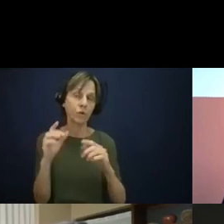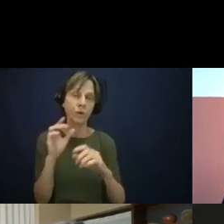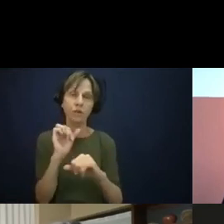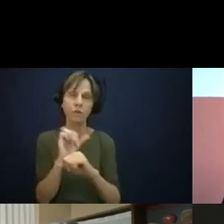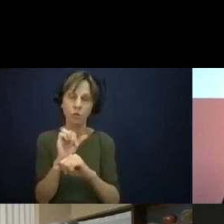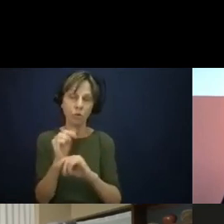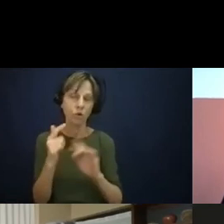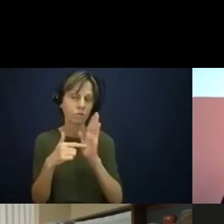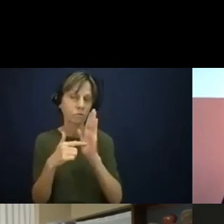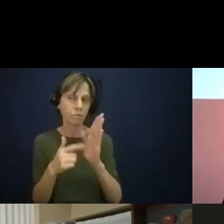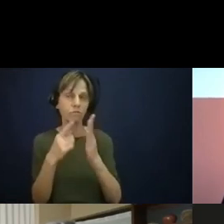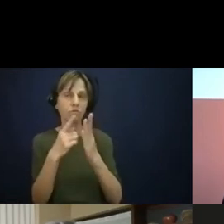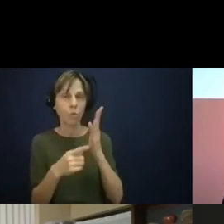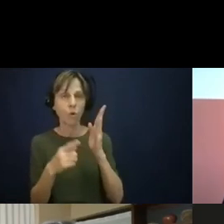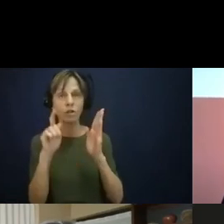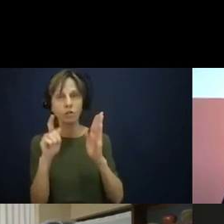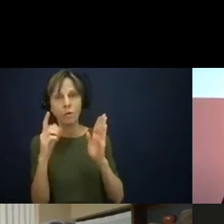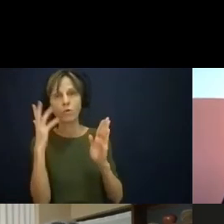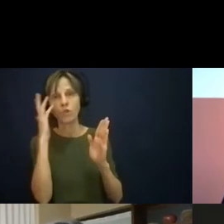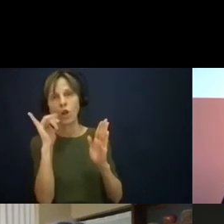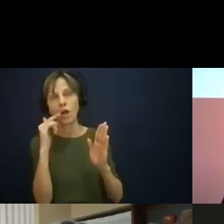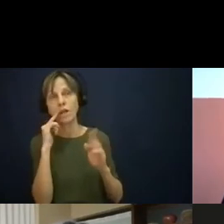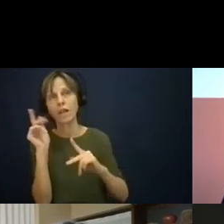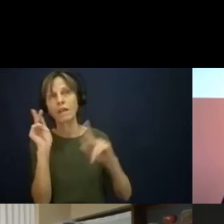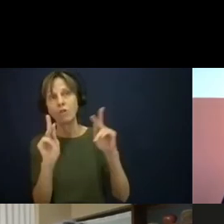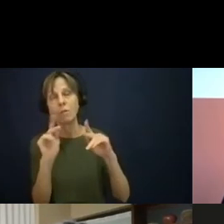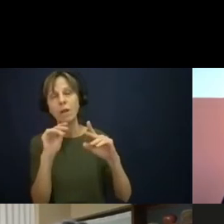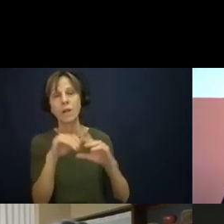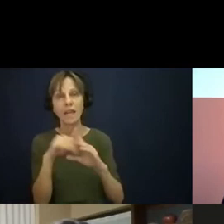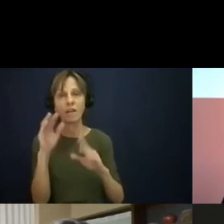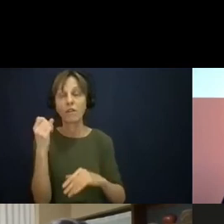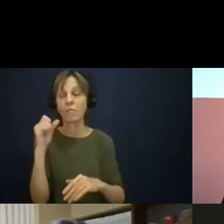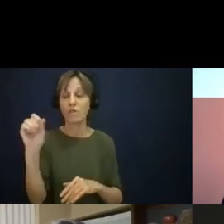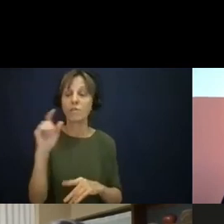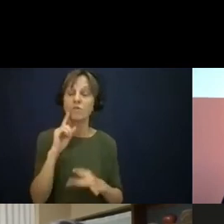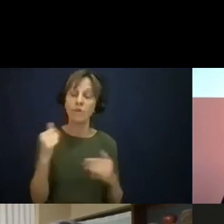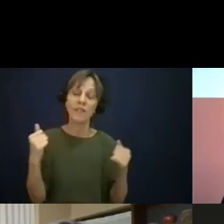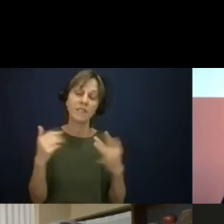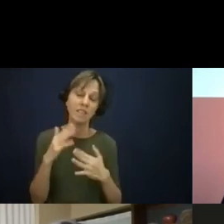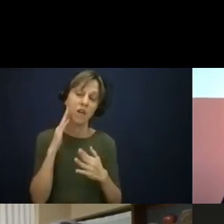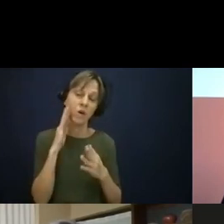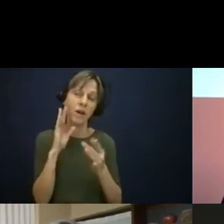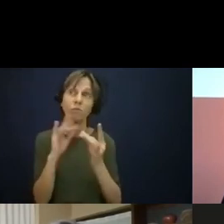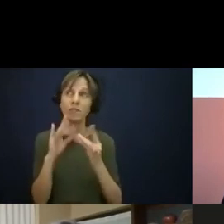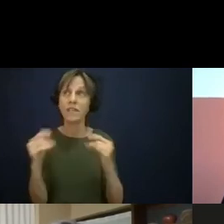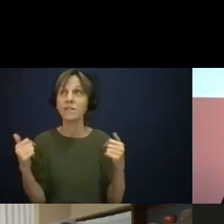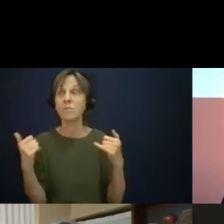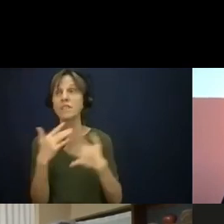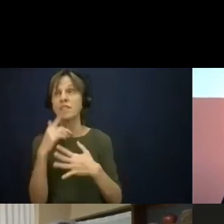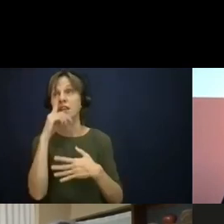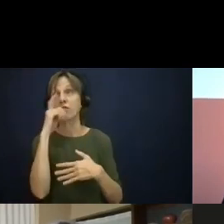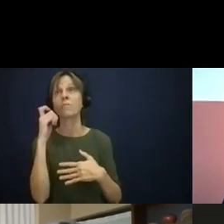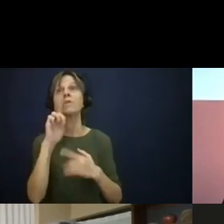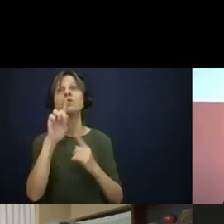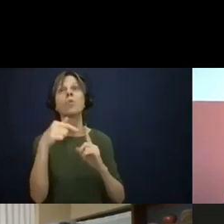that is supposed to look like for folks in the movement. And it's been really scary. I would say it's been scary because when I walk